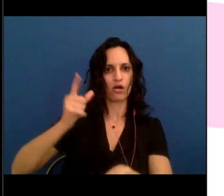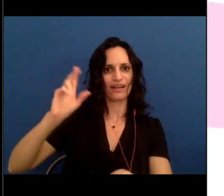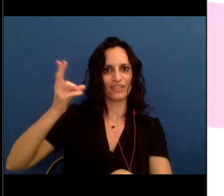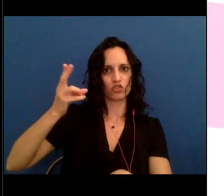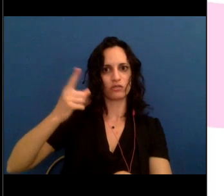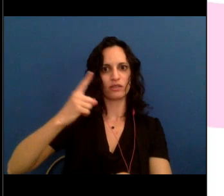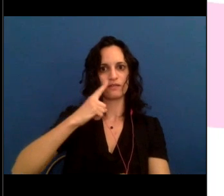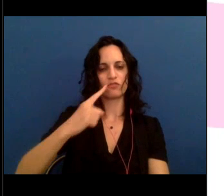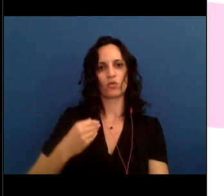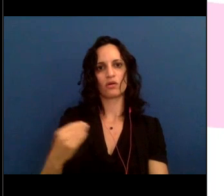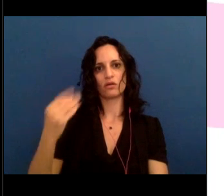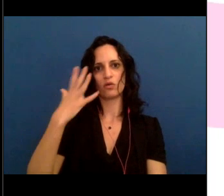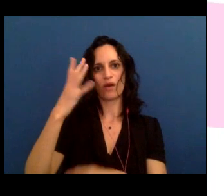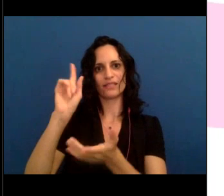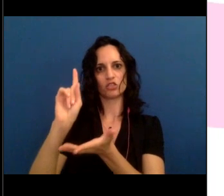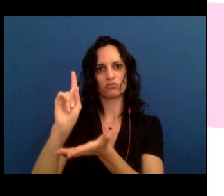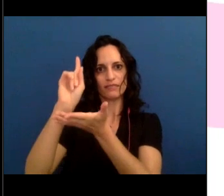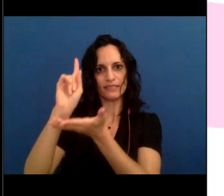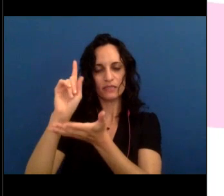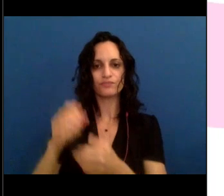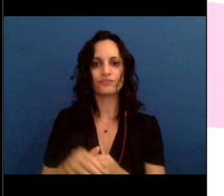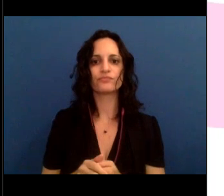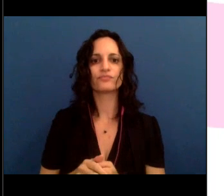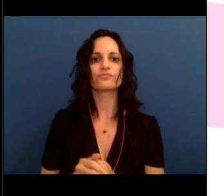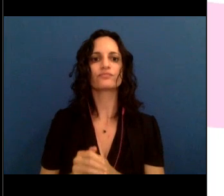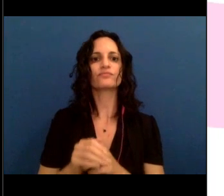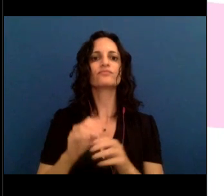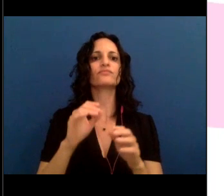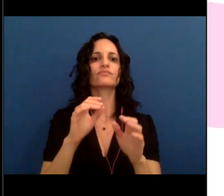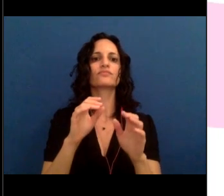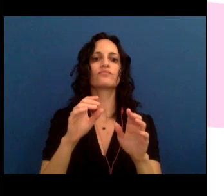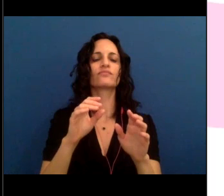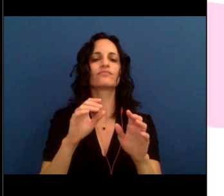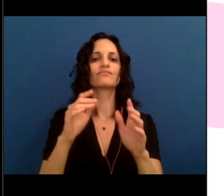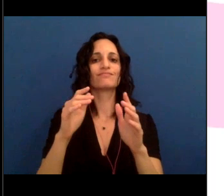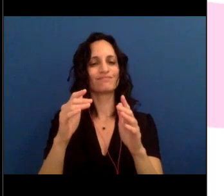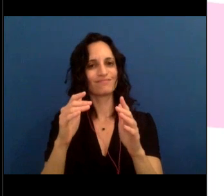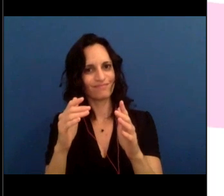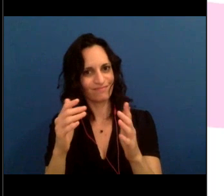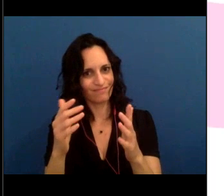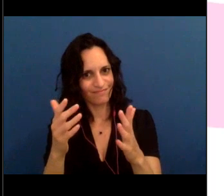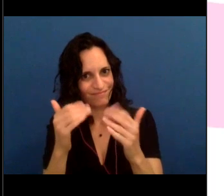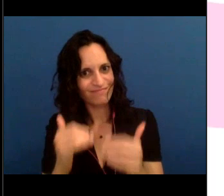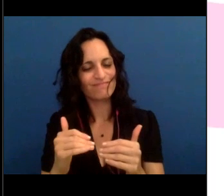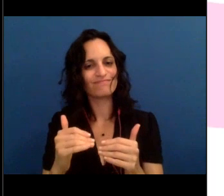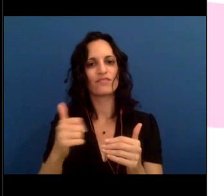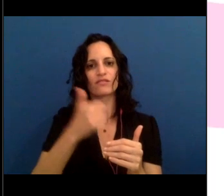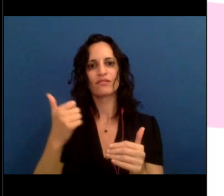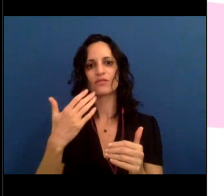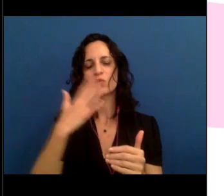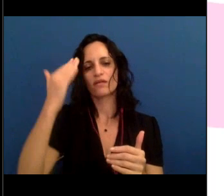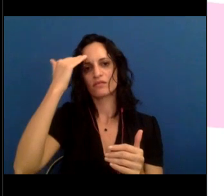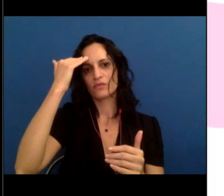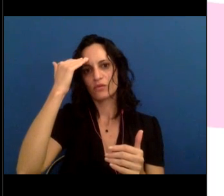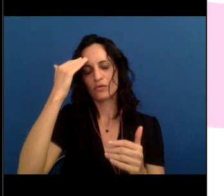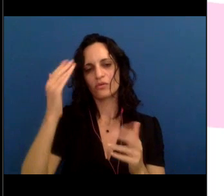I'm also going to revisit the paradigm in talking about another well-known figure in